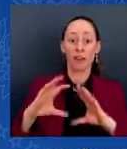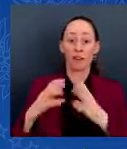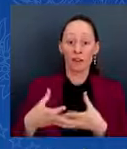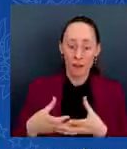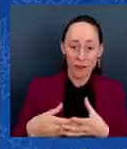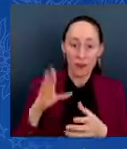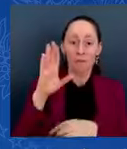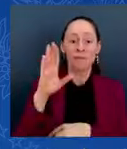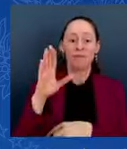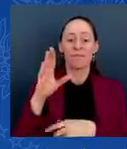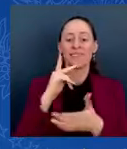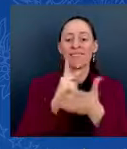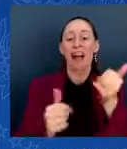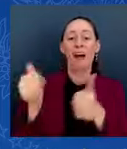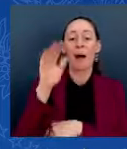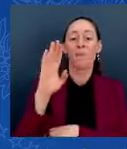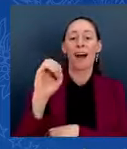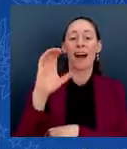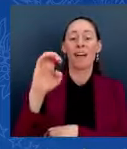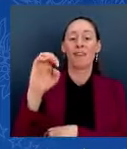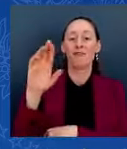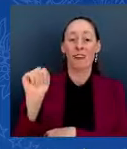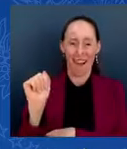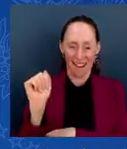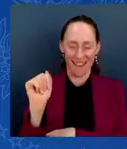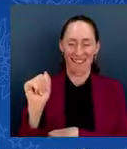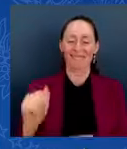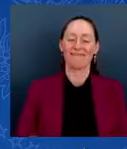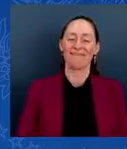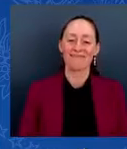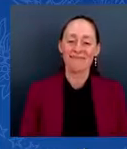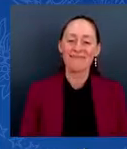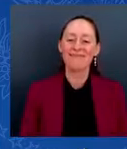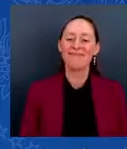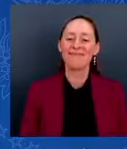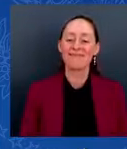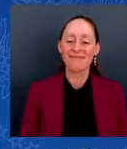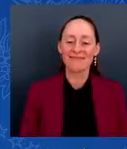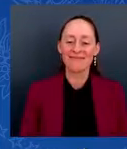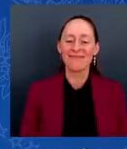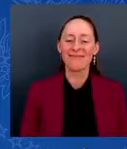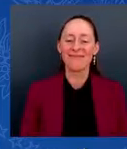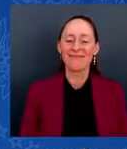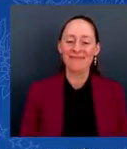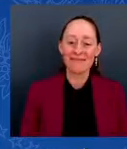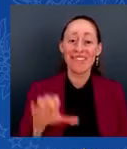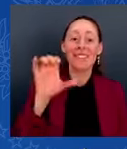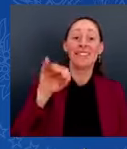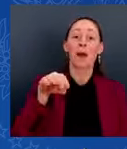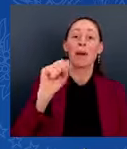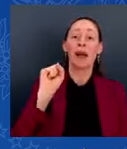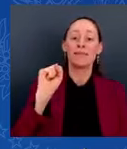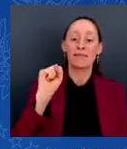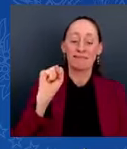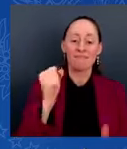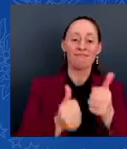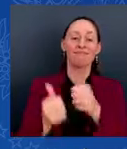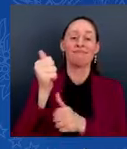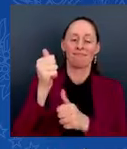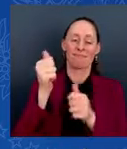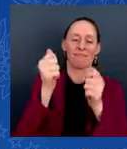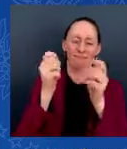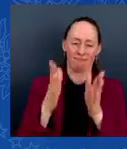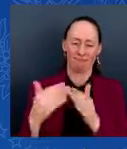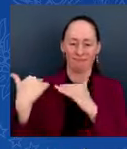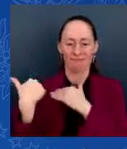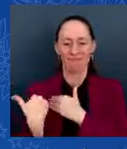Administrator Brooks LaSalle, CMS administrators here today. And let me say something. We're all thinking